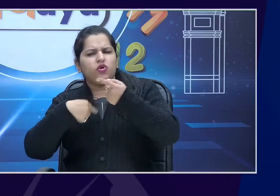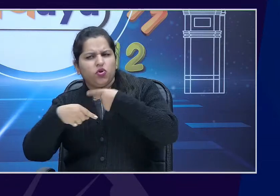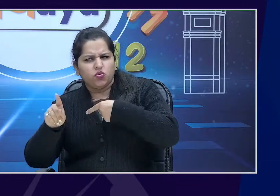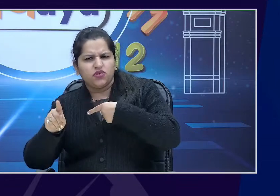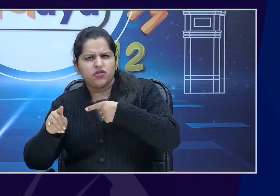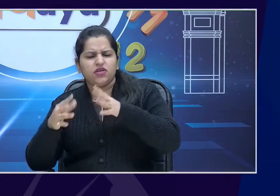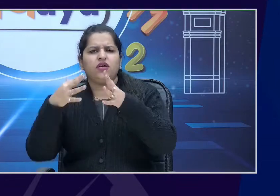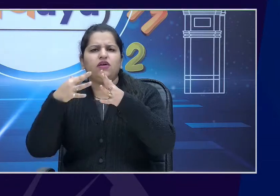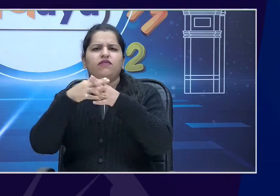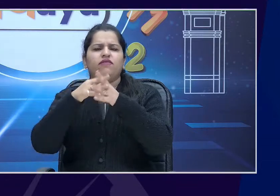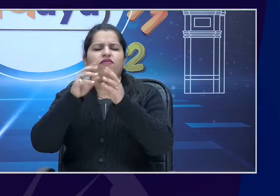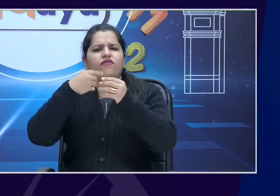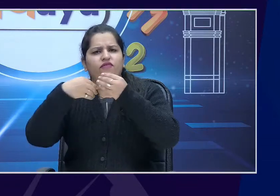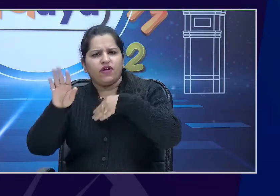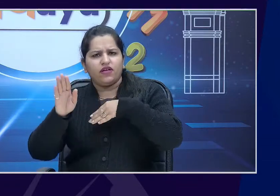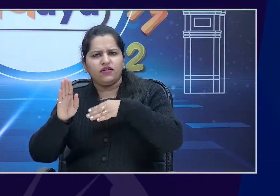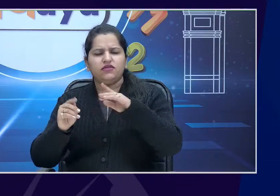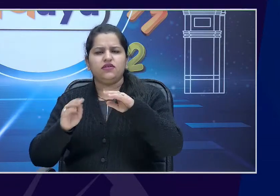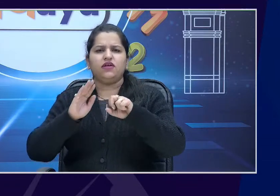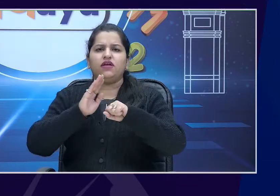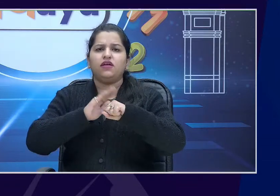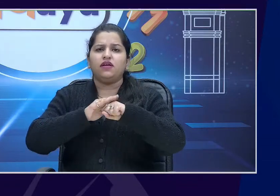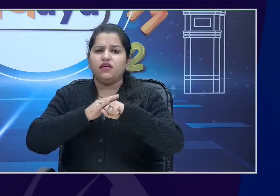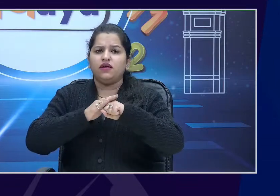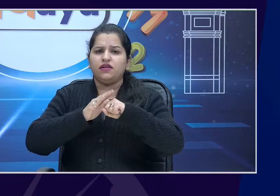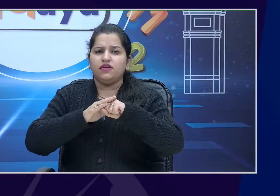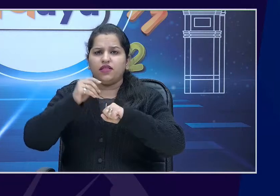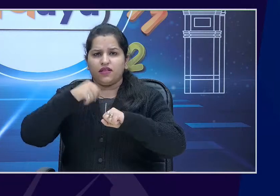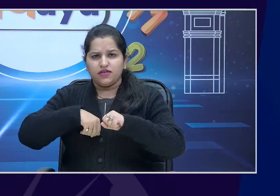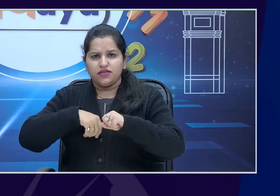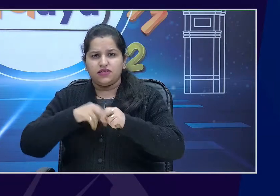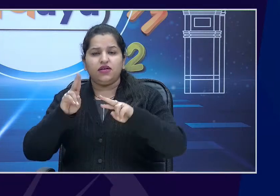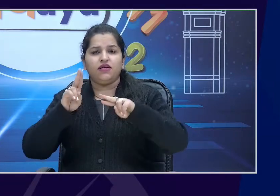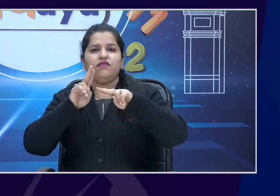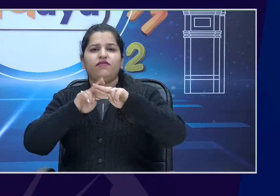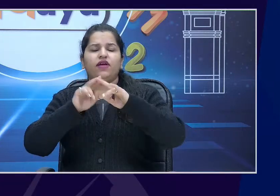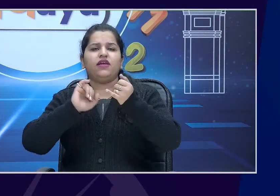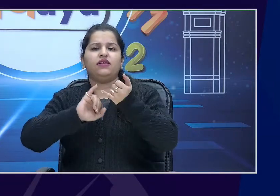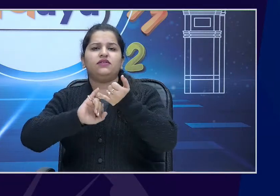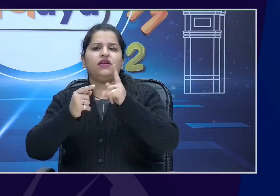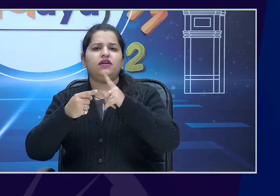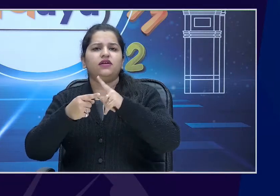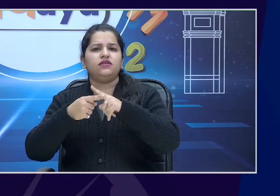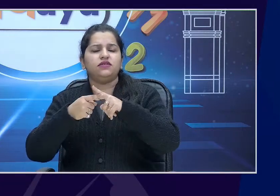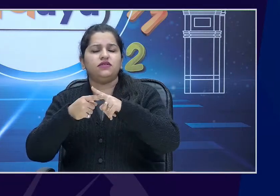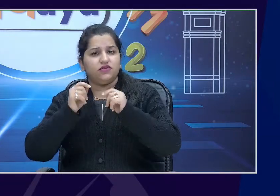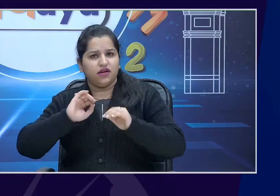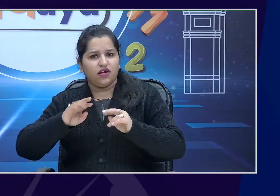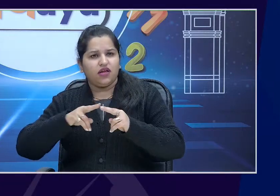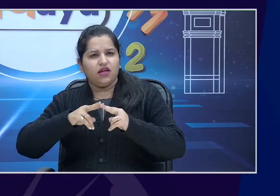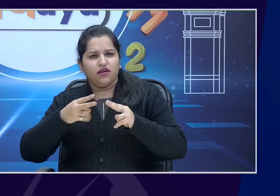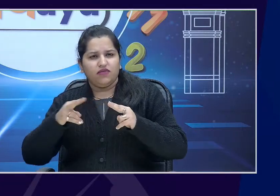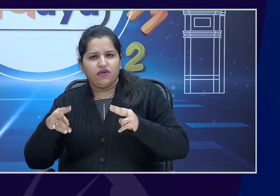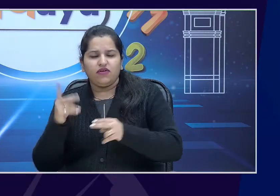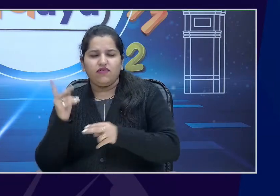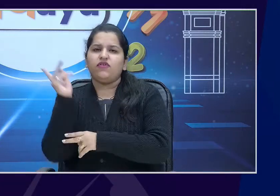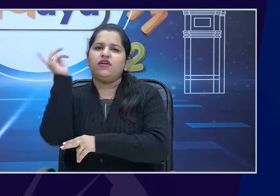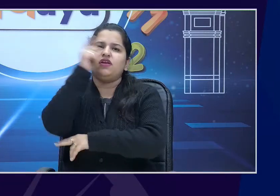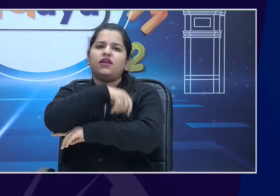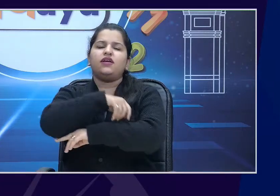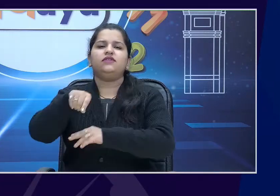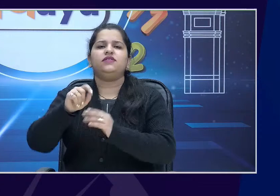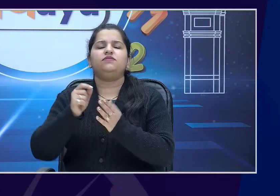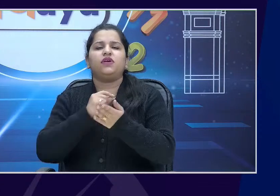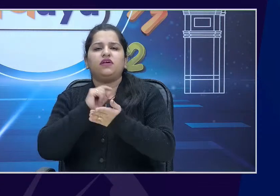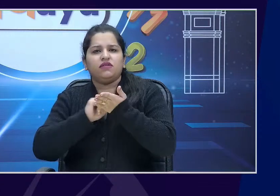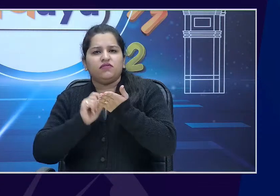lesson. Then there is a diary where we can write. Here you can see the one child has written a diary on